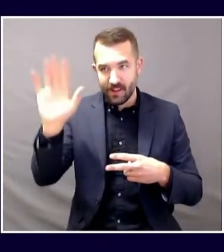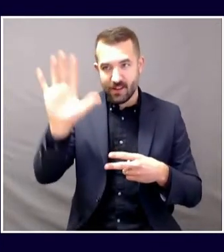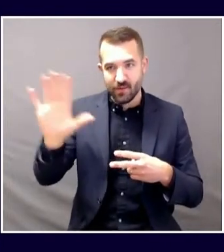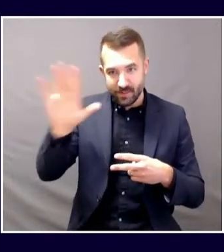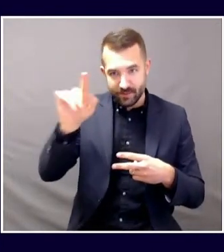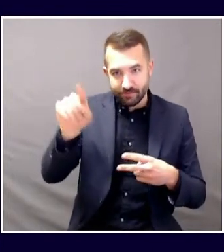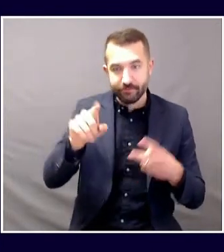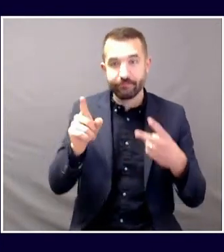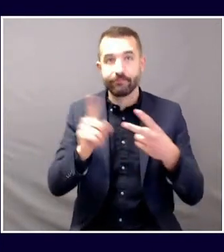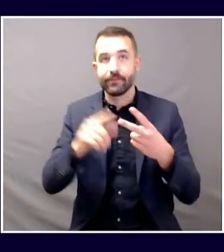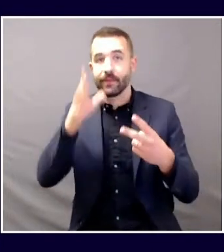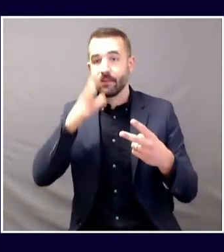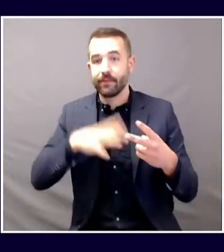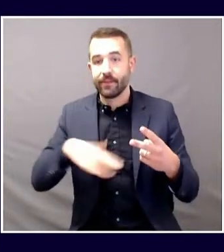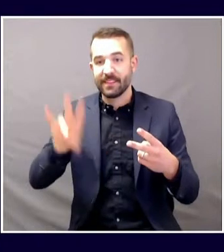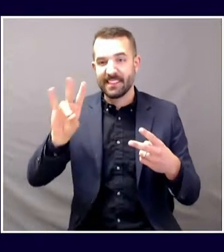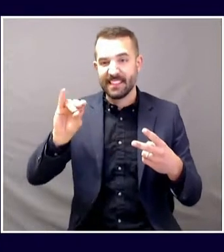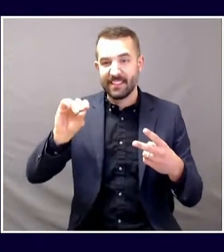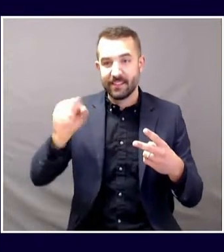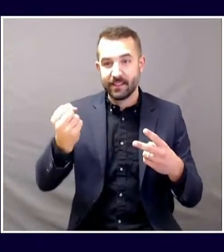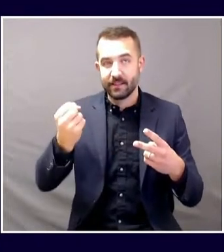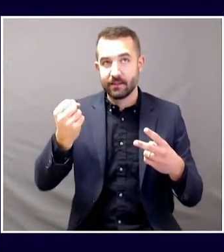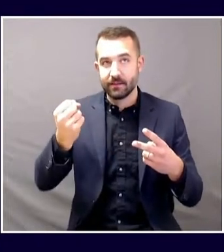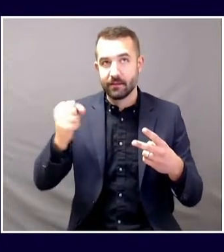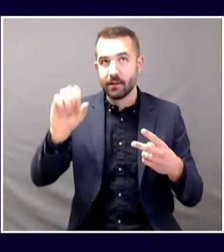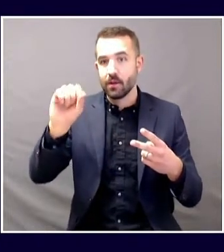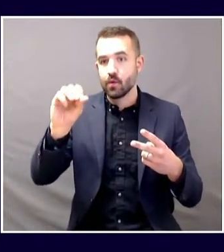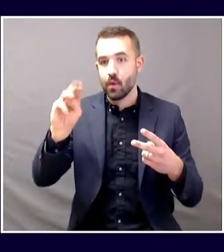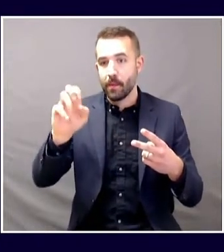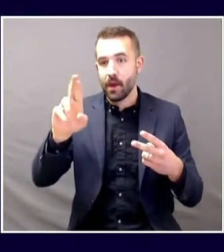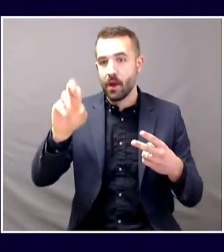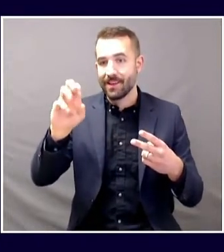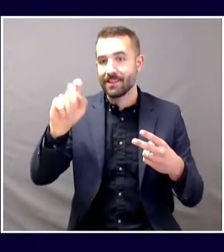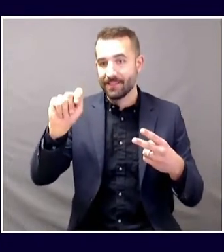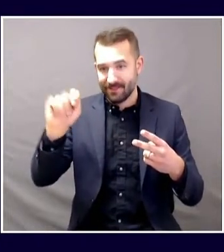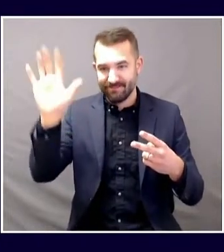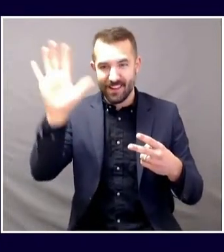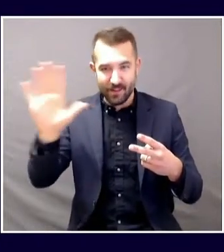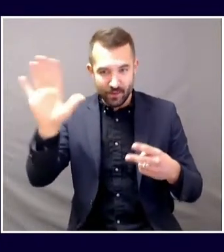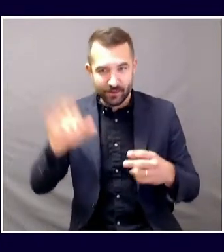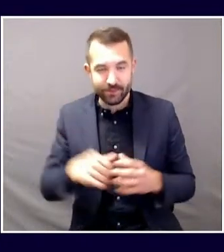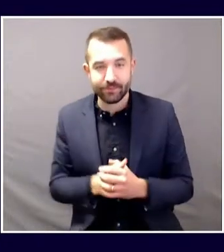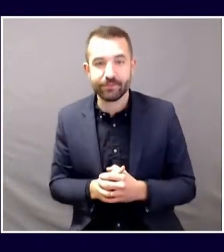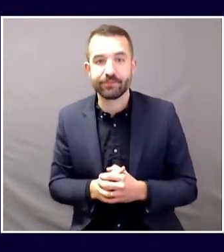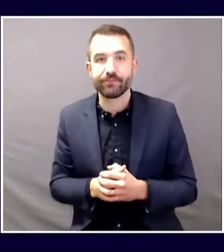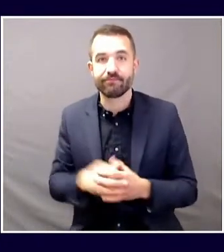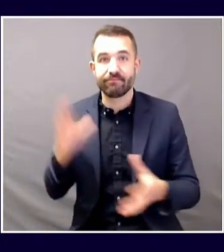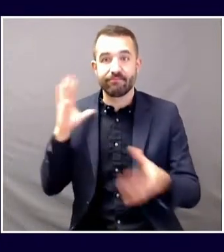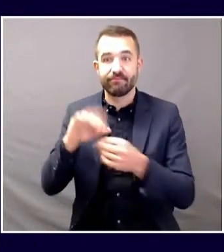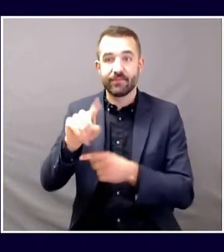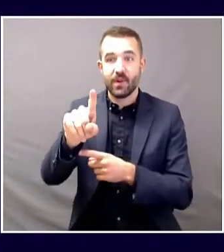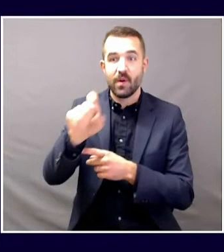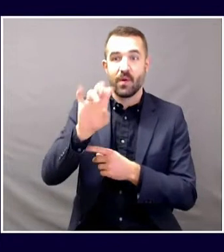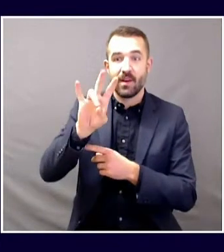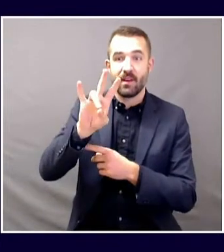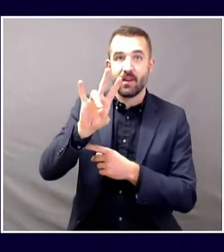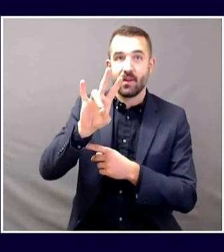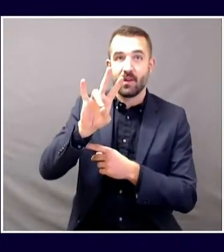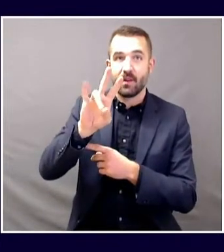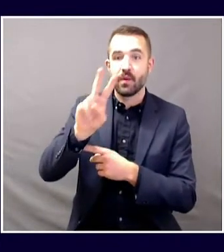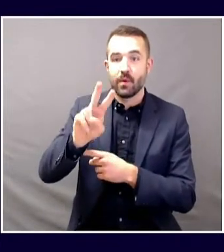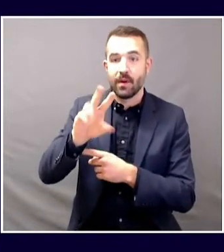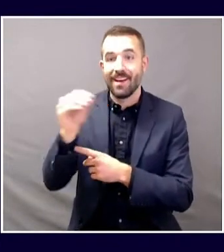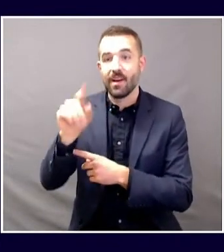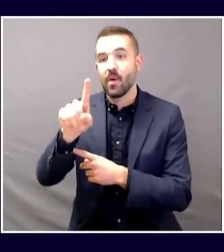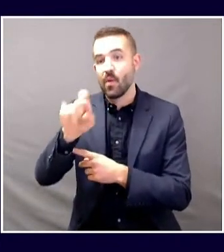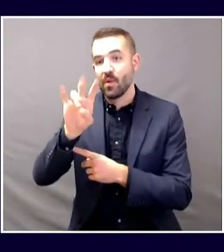her 70s from Somerset County. Their passings mark the 172nd